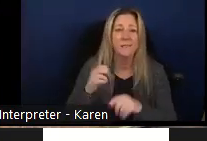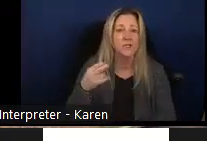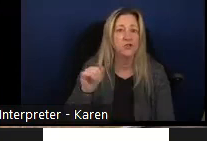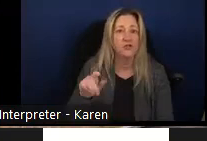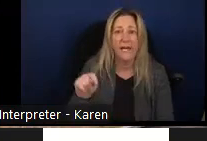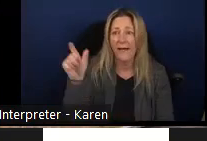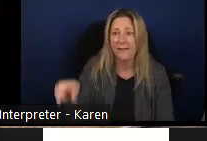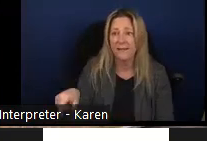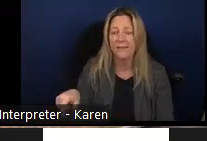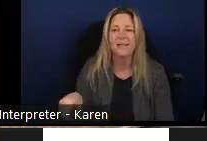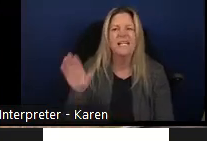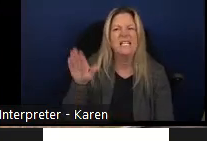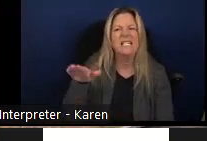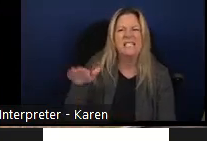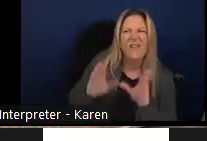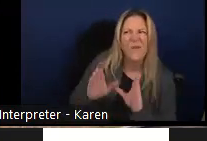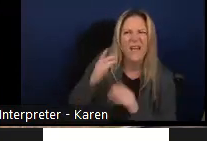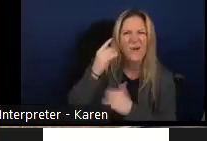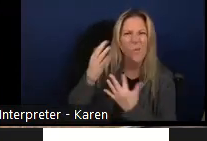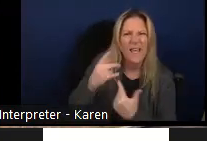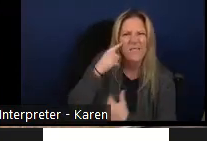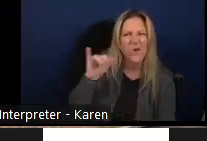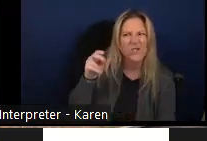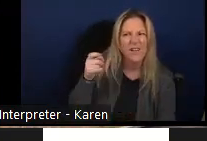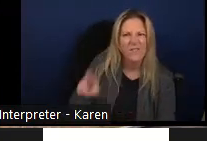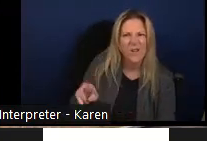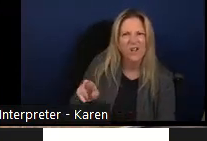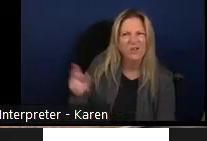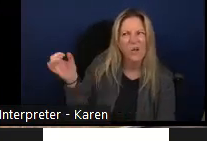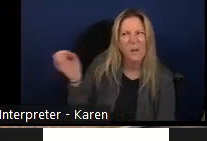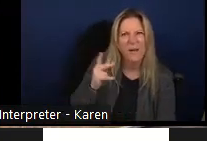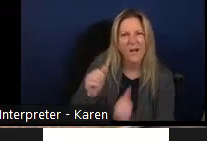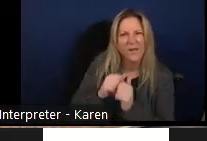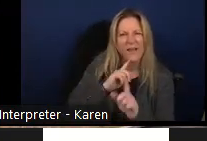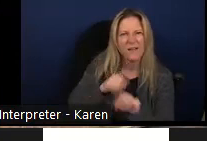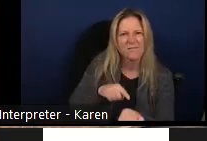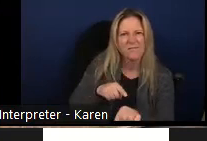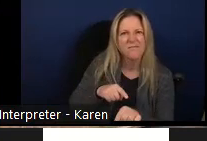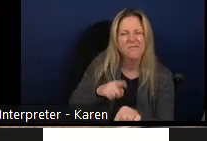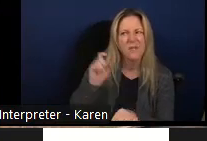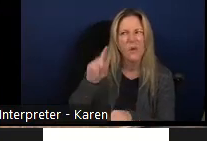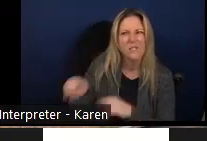Let's give Jennifer Balcom just a second to come back with that question about the population for Clara Brown.